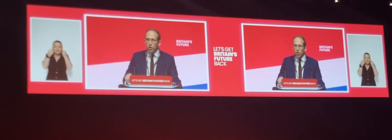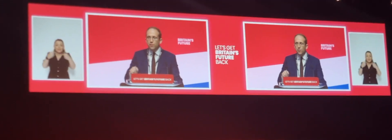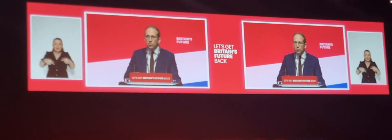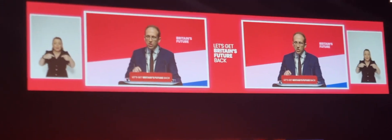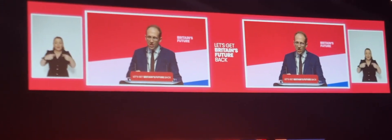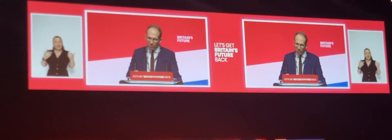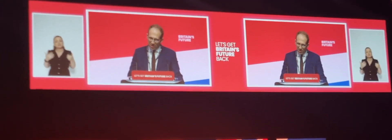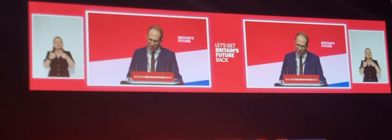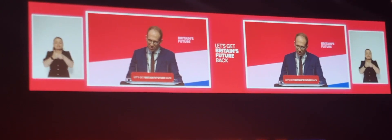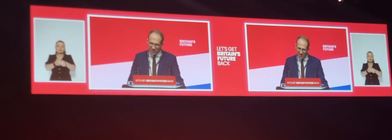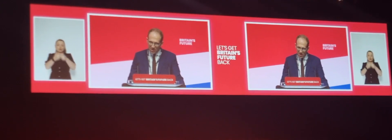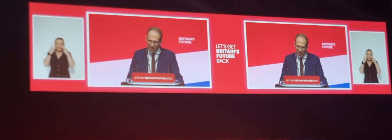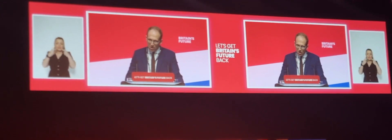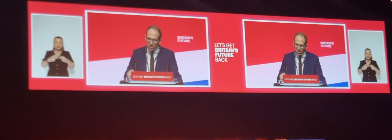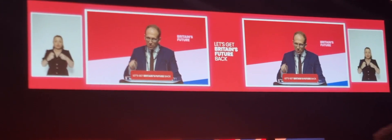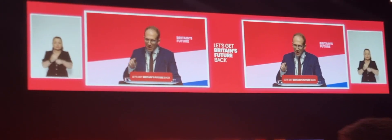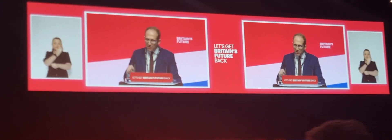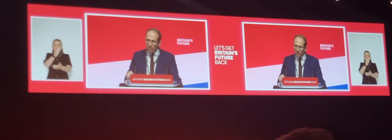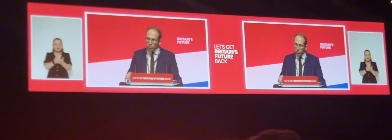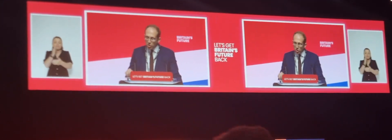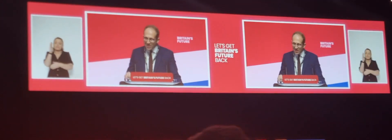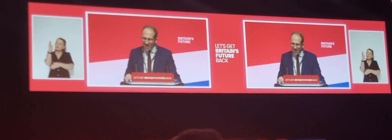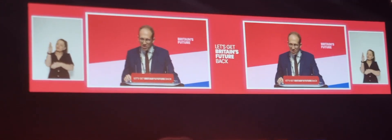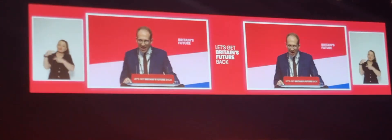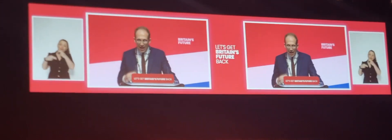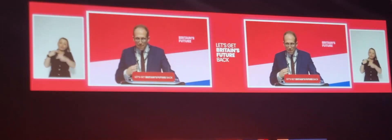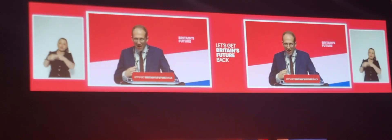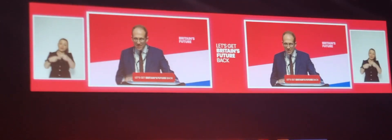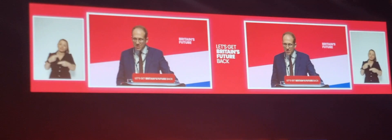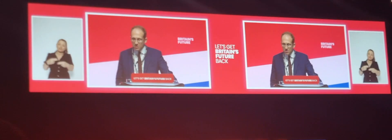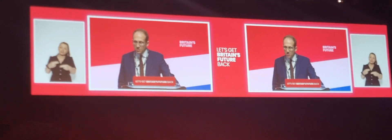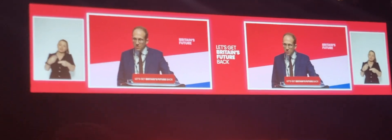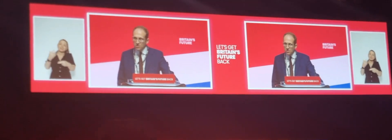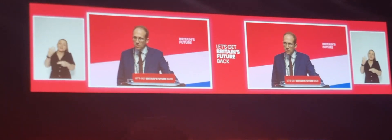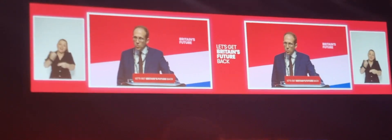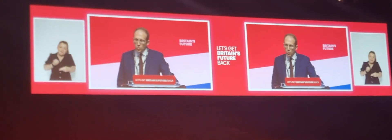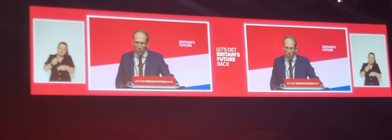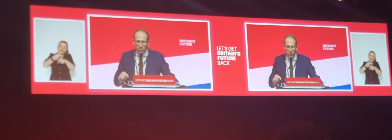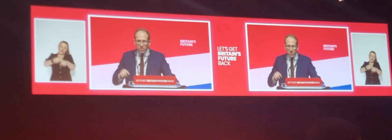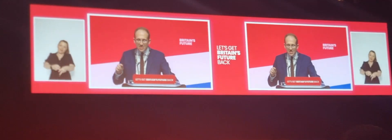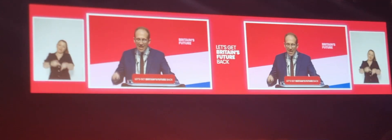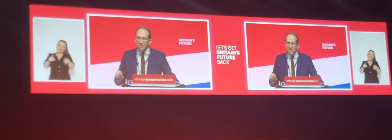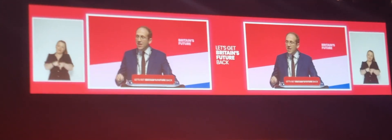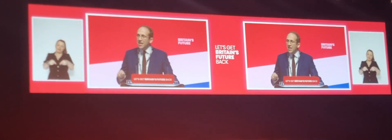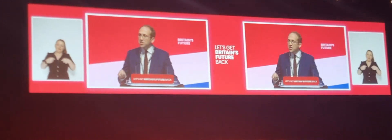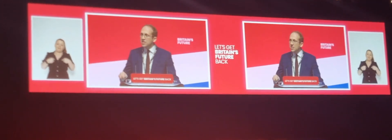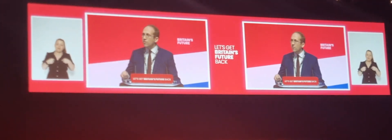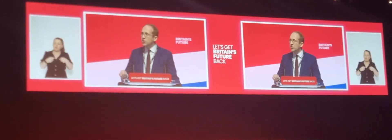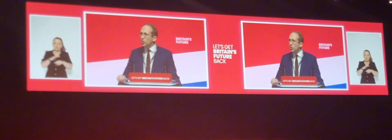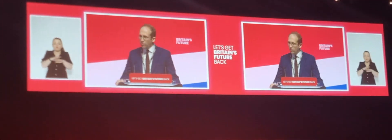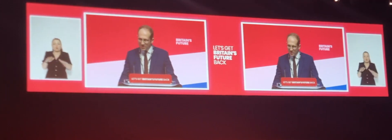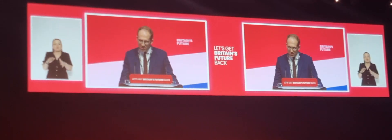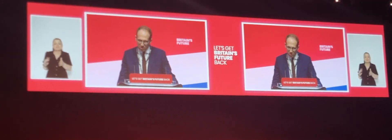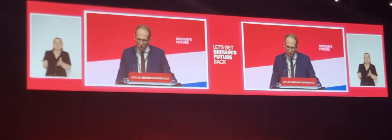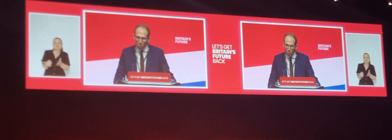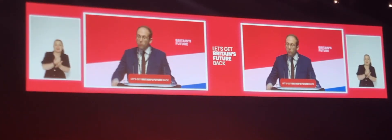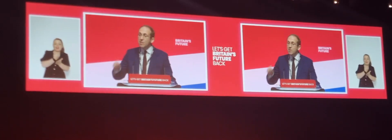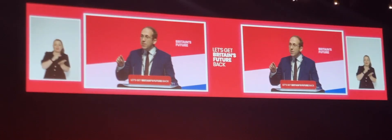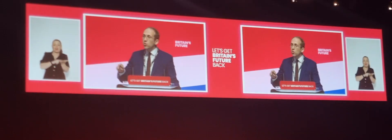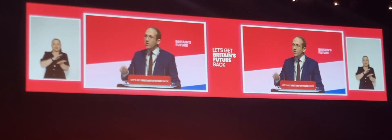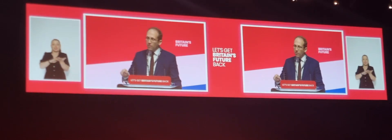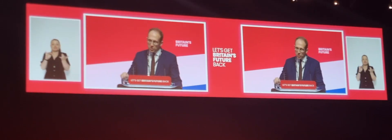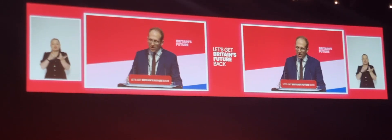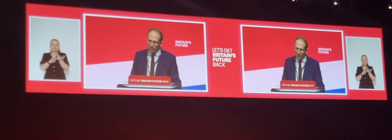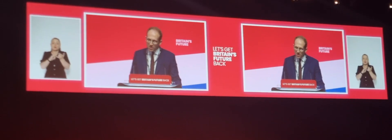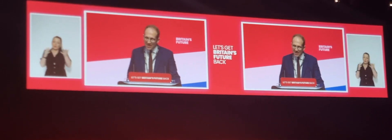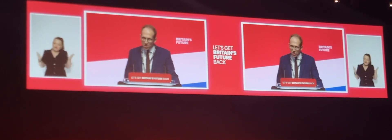to ensure future generations can benefit from cutting-edge care like mine did. We won't just save the NHS from the Tories, we'll